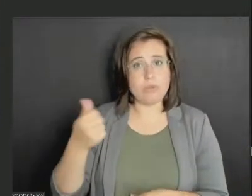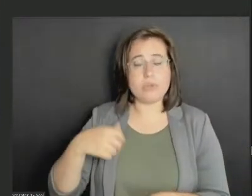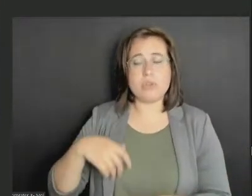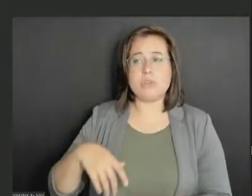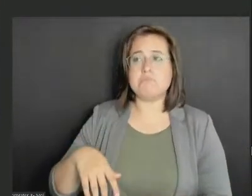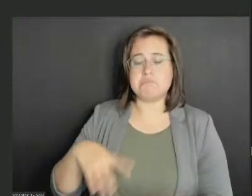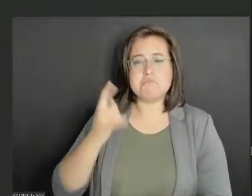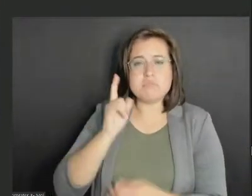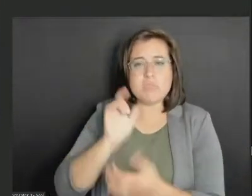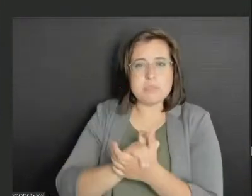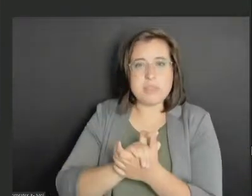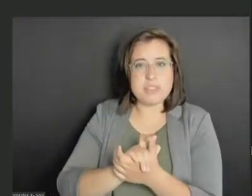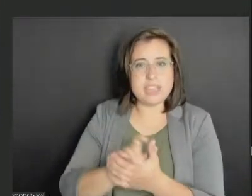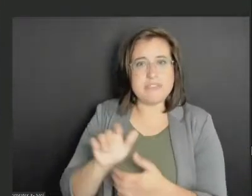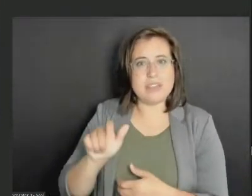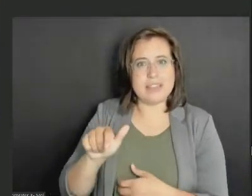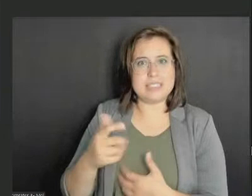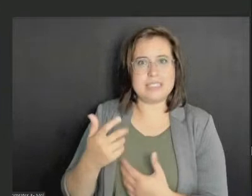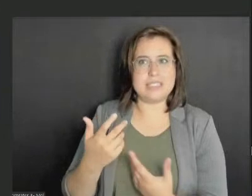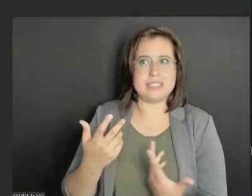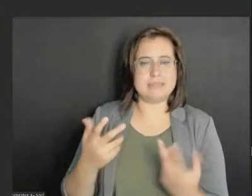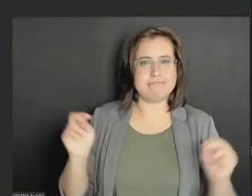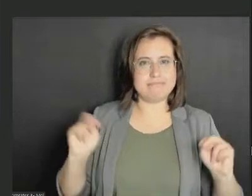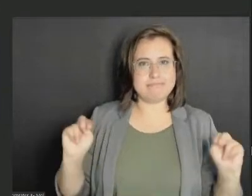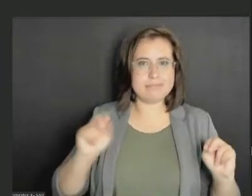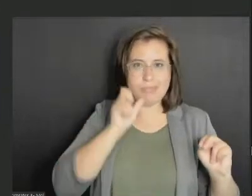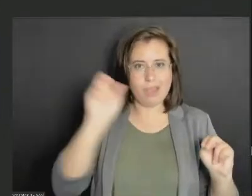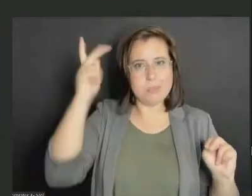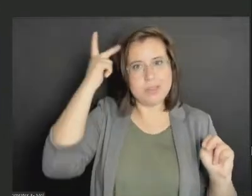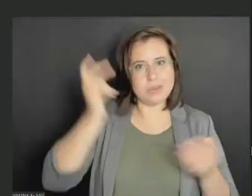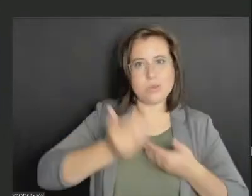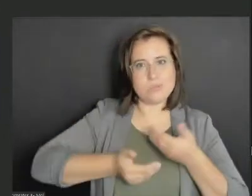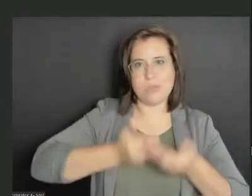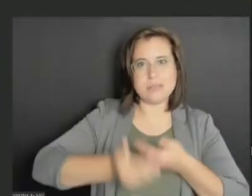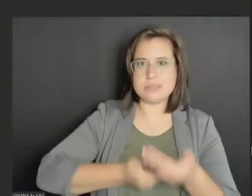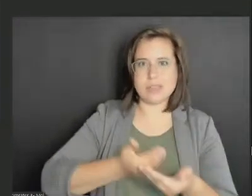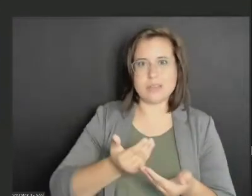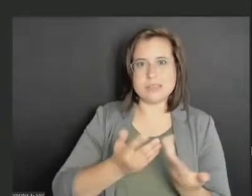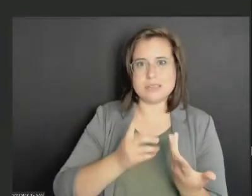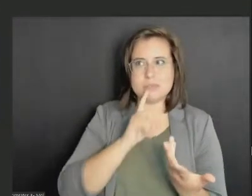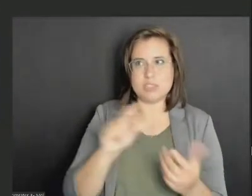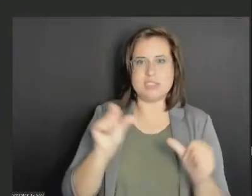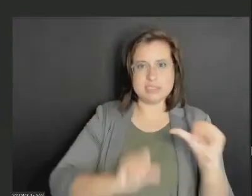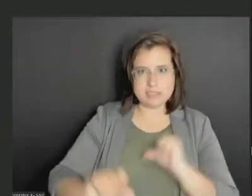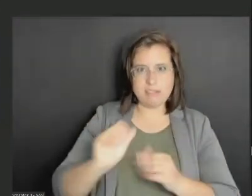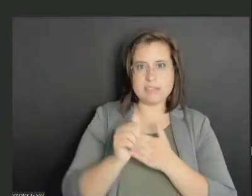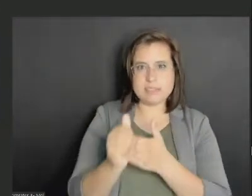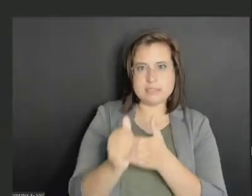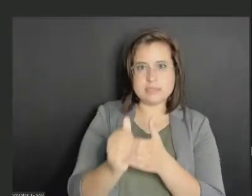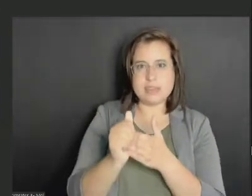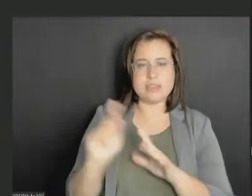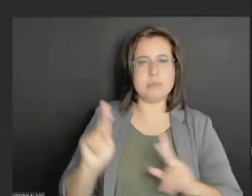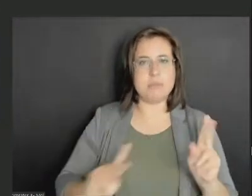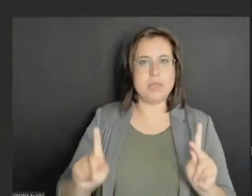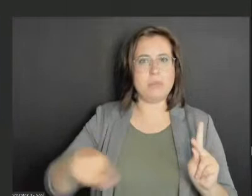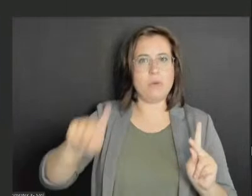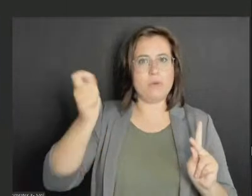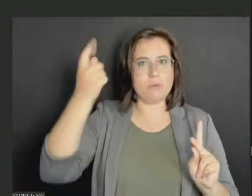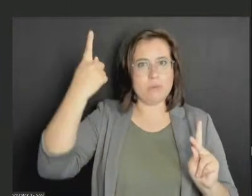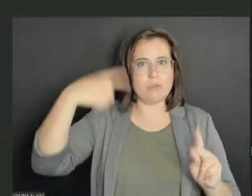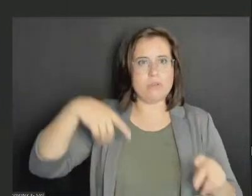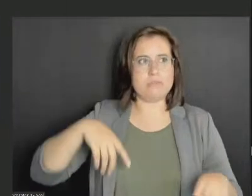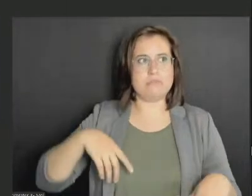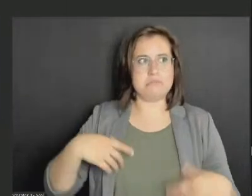believe if this is an apolitical process, that it is really led by science and people who understand how